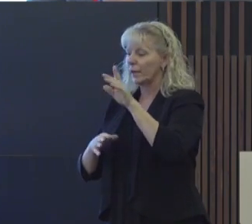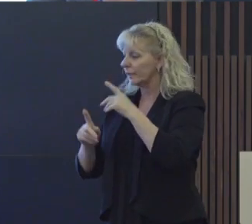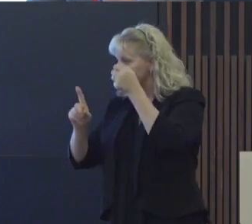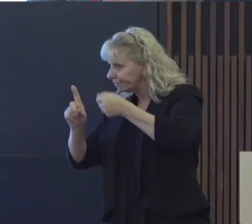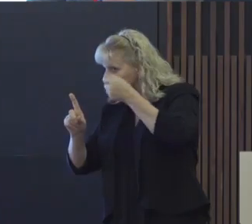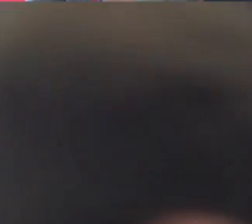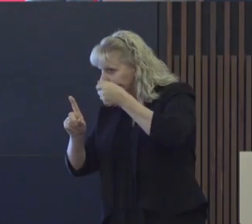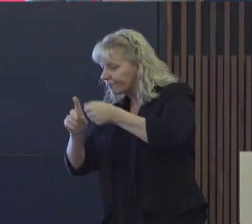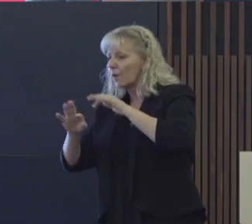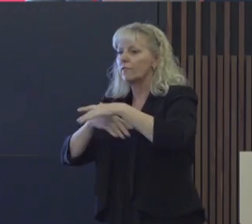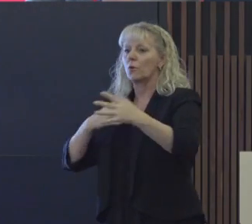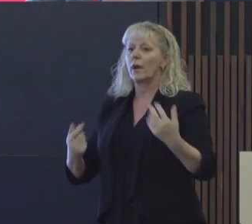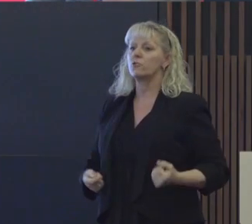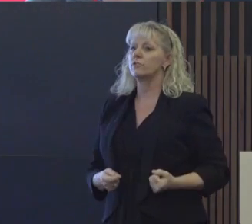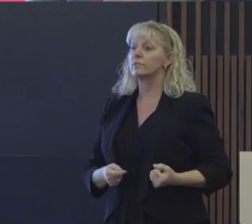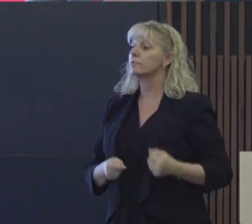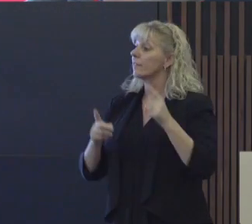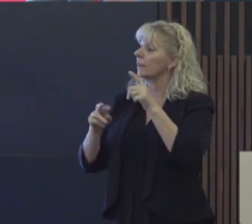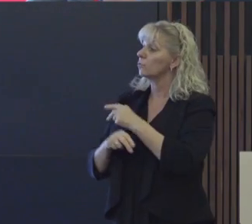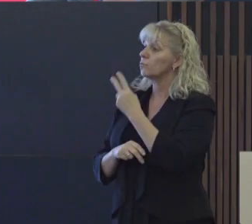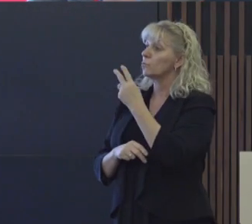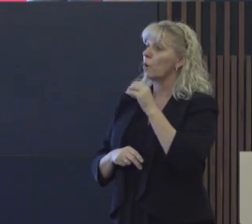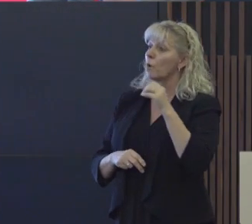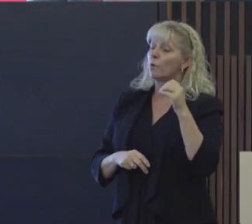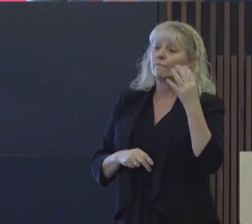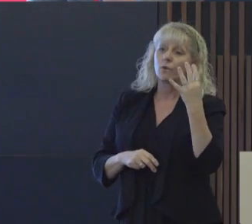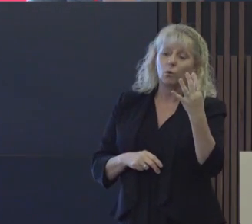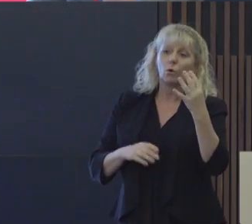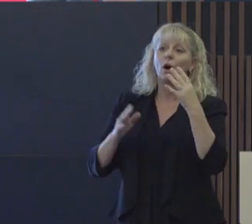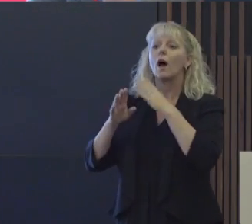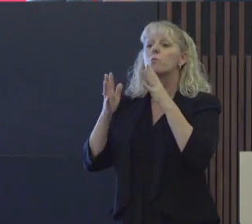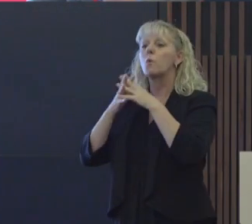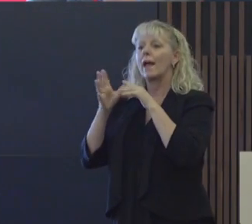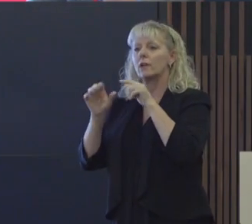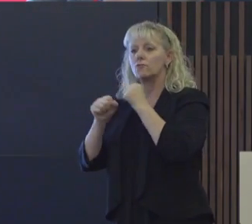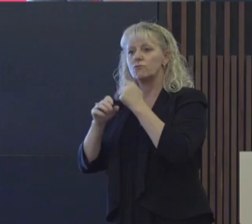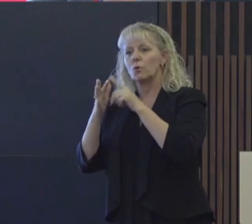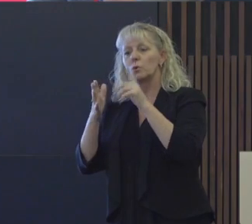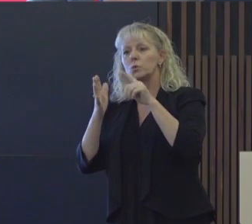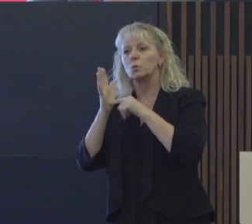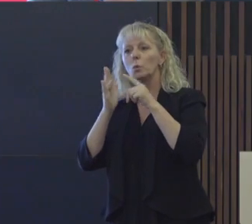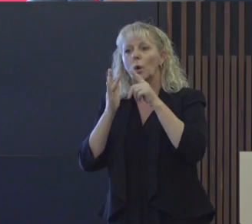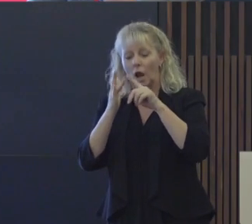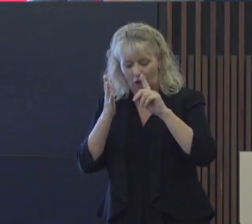wages, and then in 2004 a wage tool was introduced to the